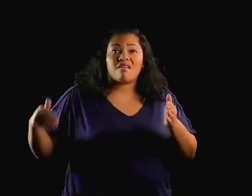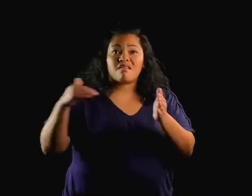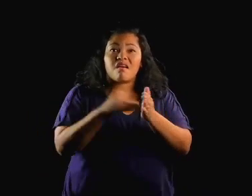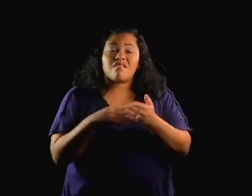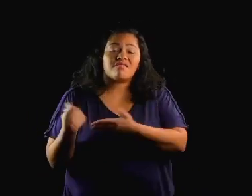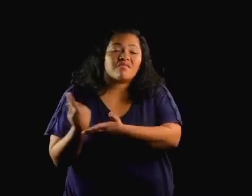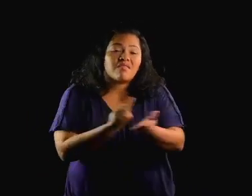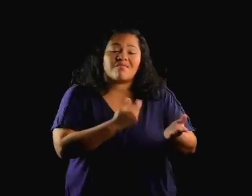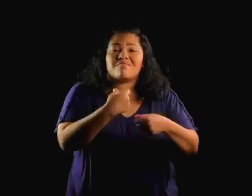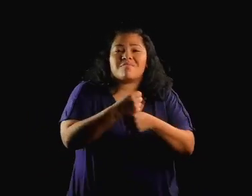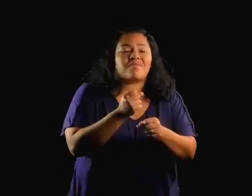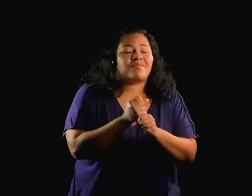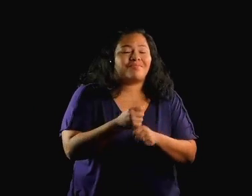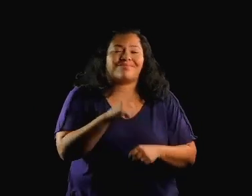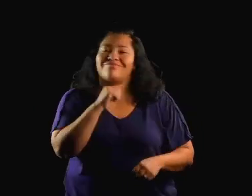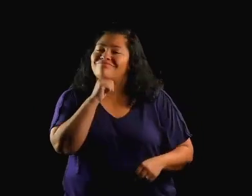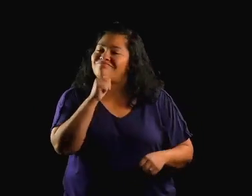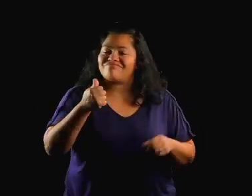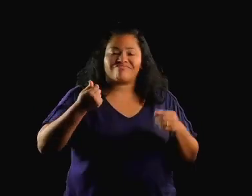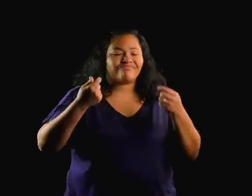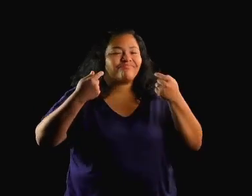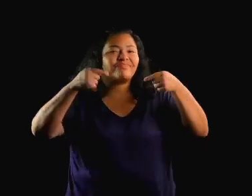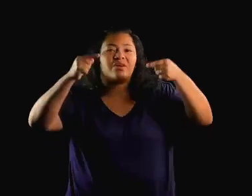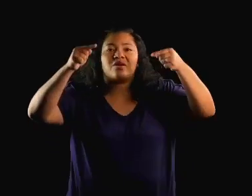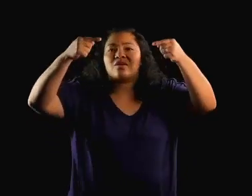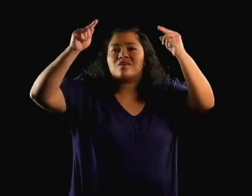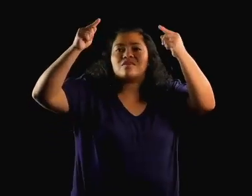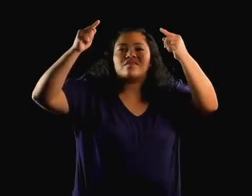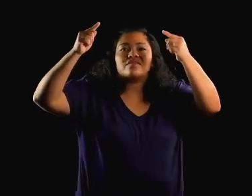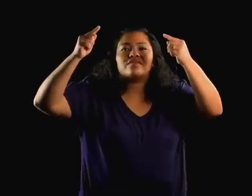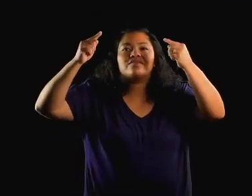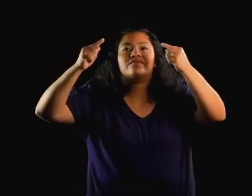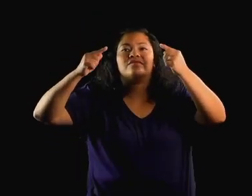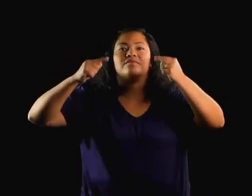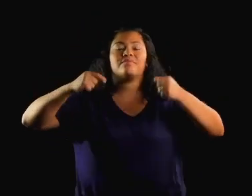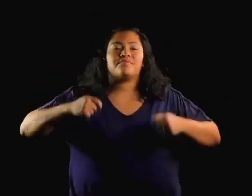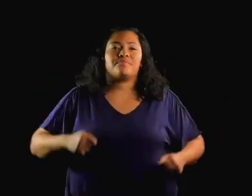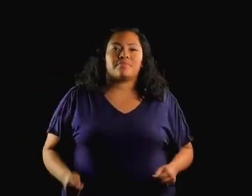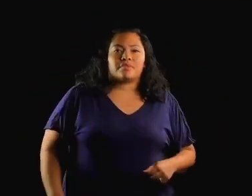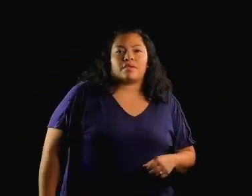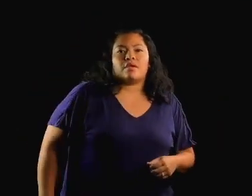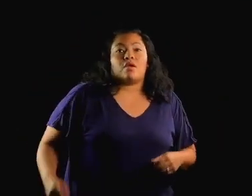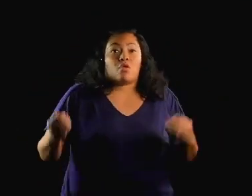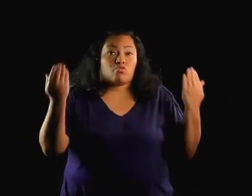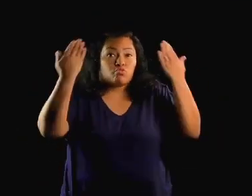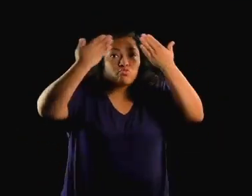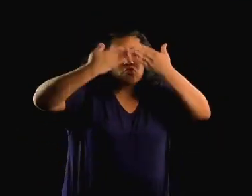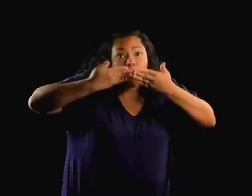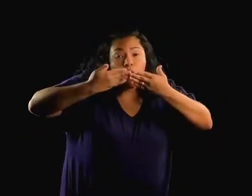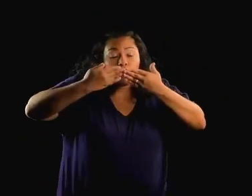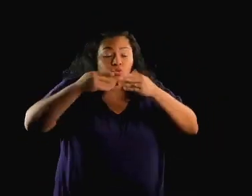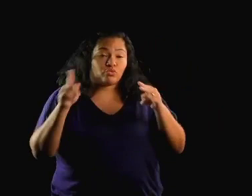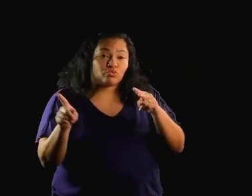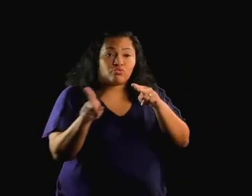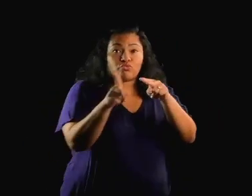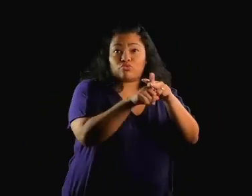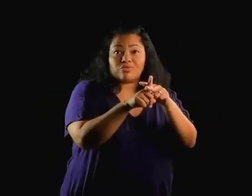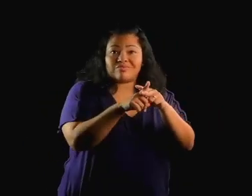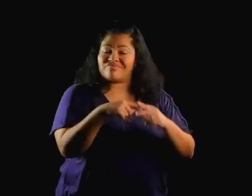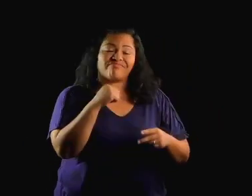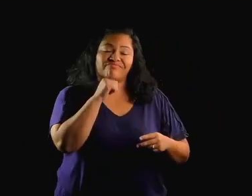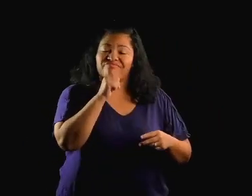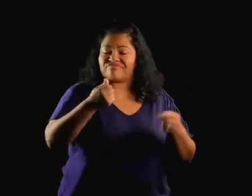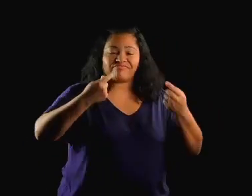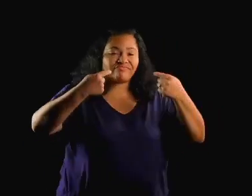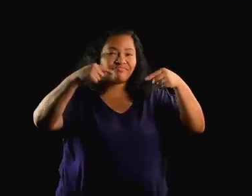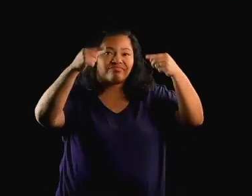May be formed, but it won't prosper. When the darkness falls, it